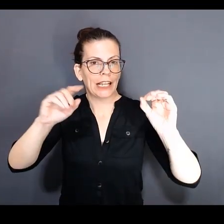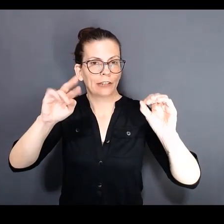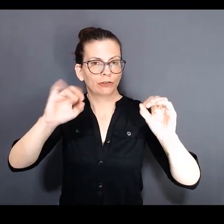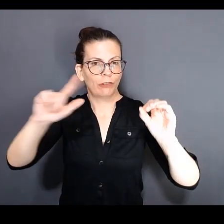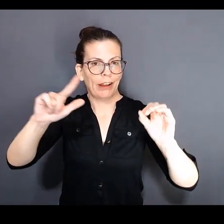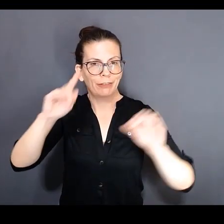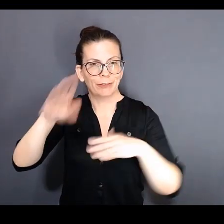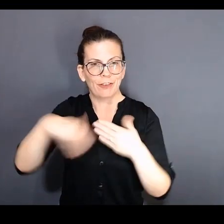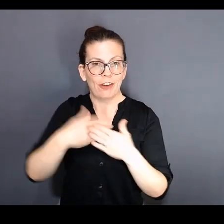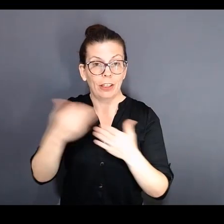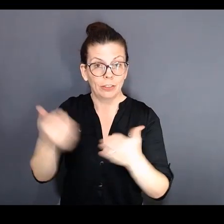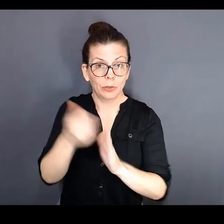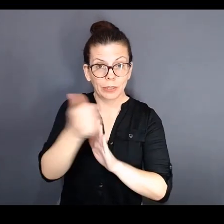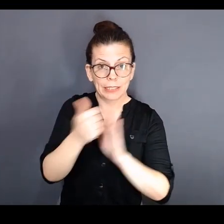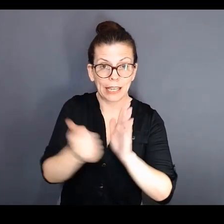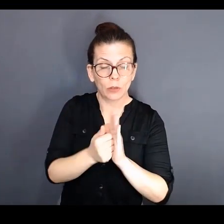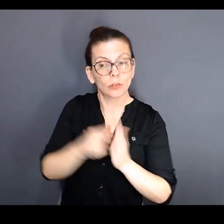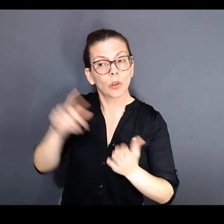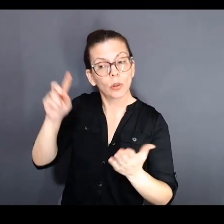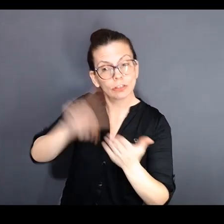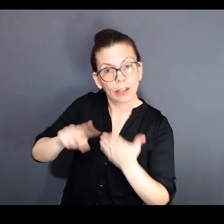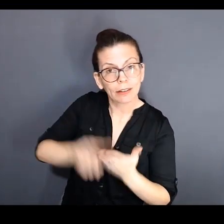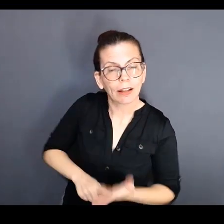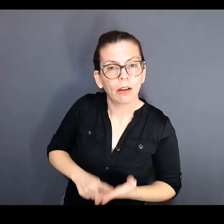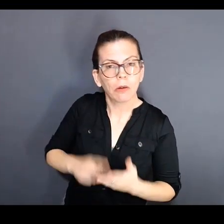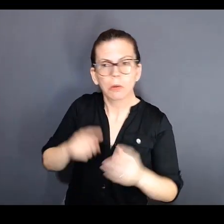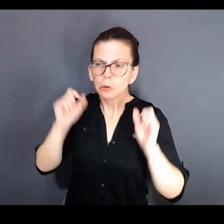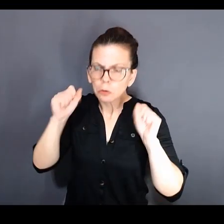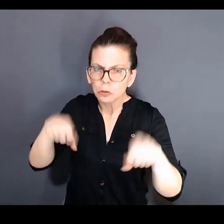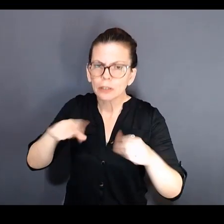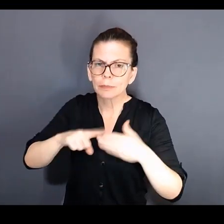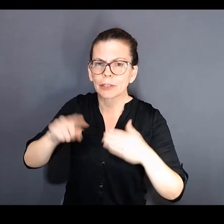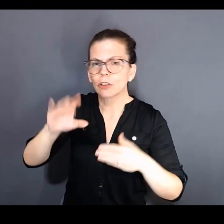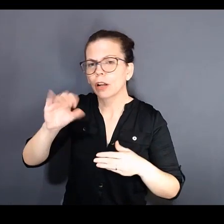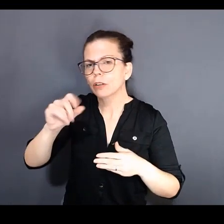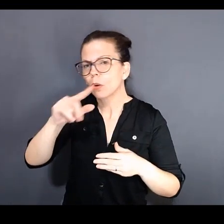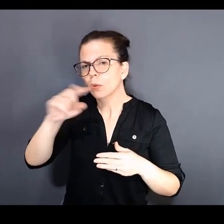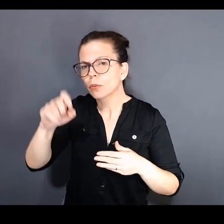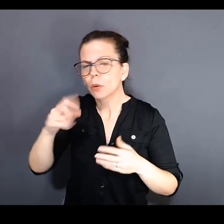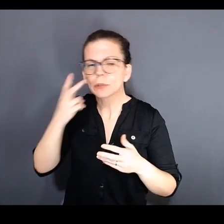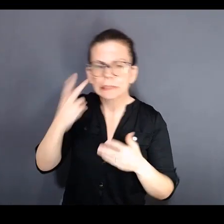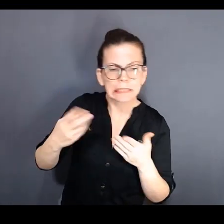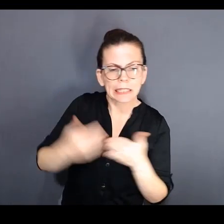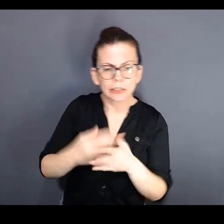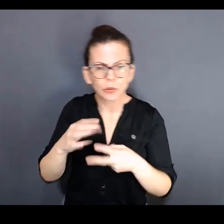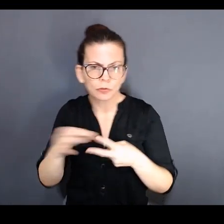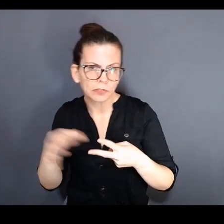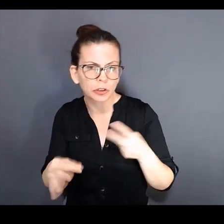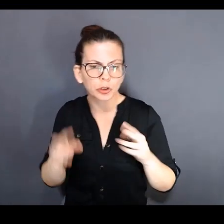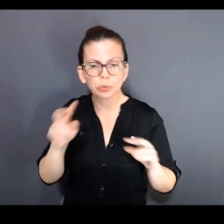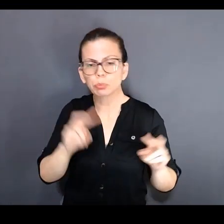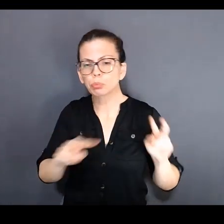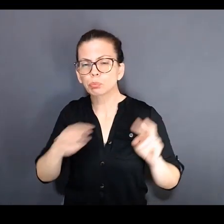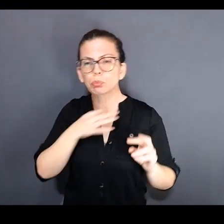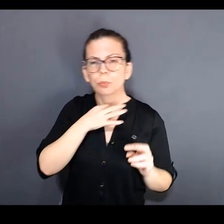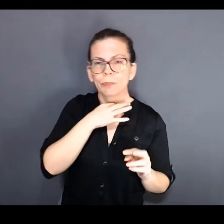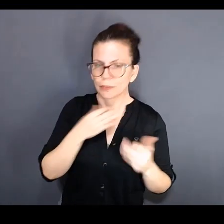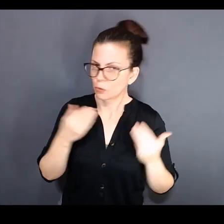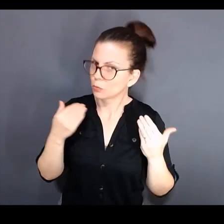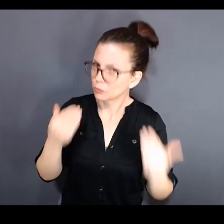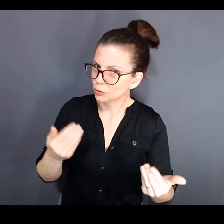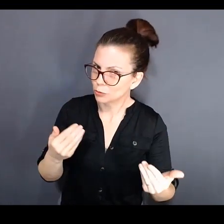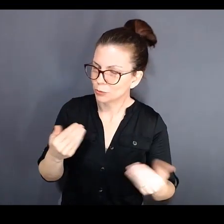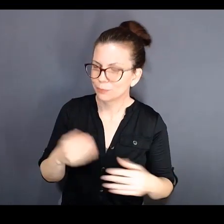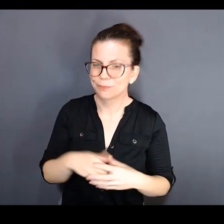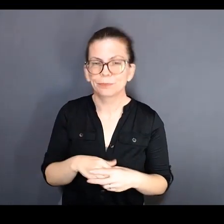a 15-day free trial for all new accounts, so make sure to check it out. I guess you can just go to the Inspector console and check all